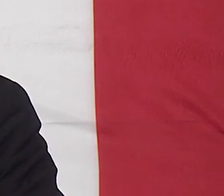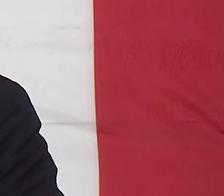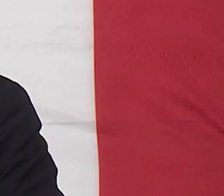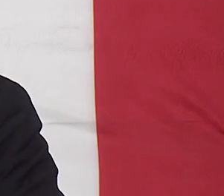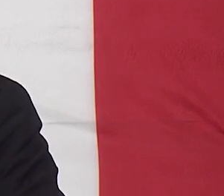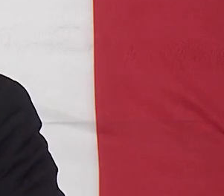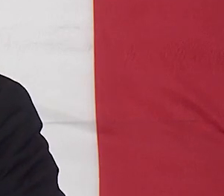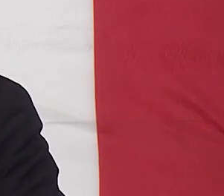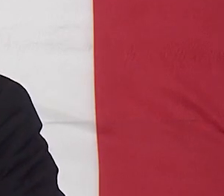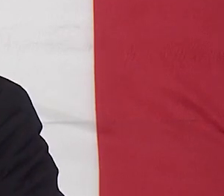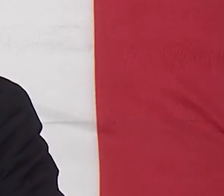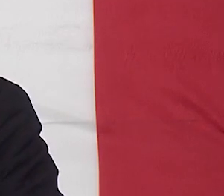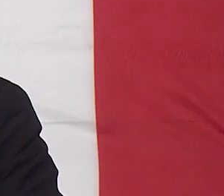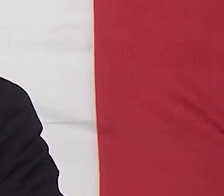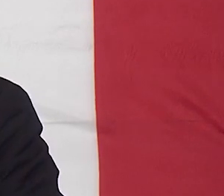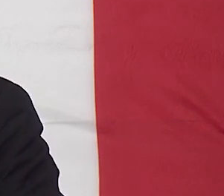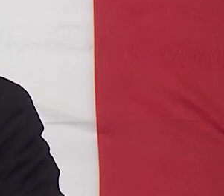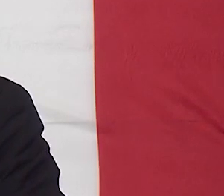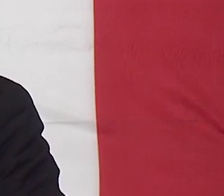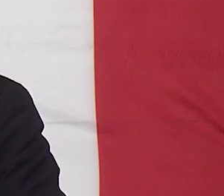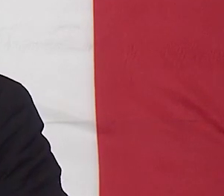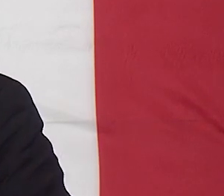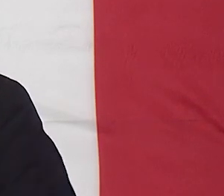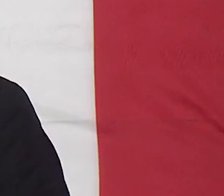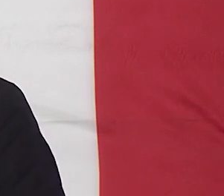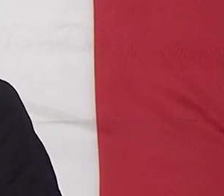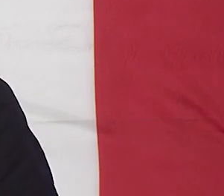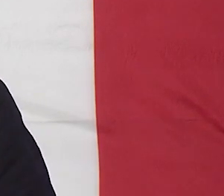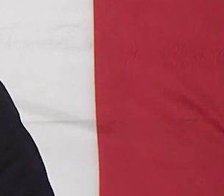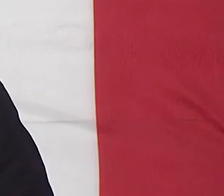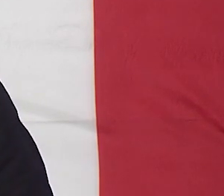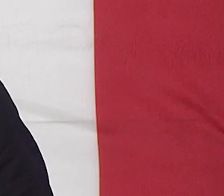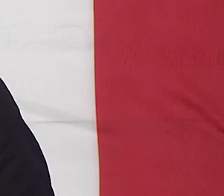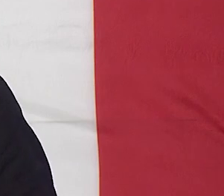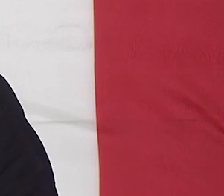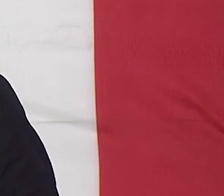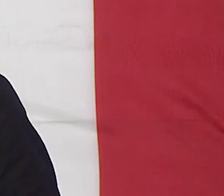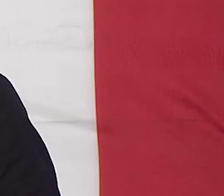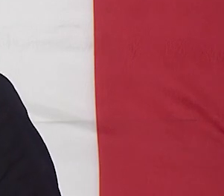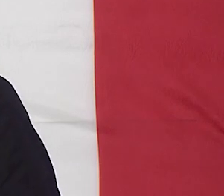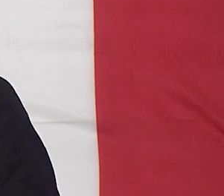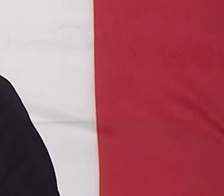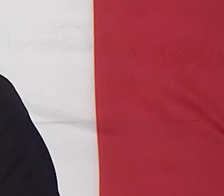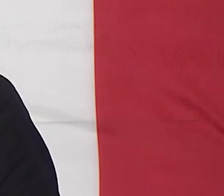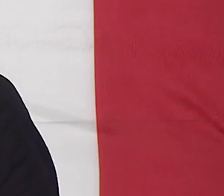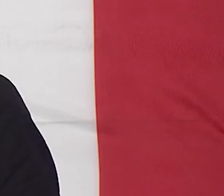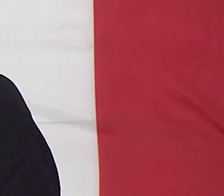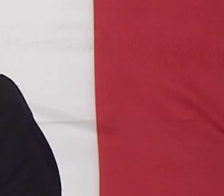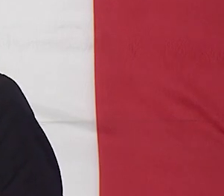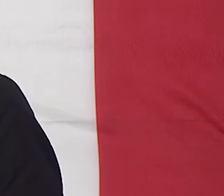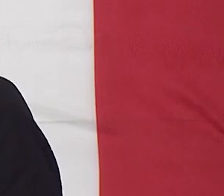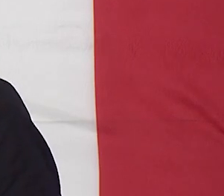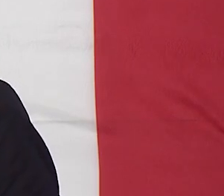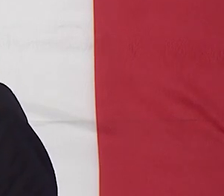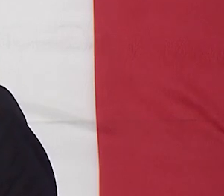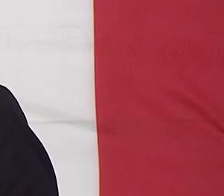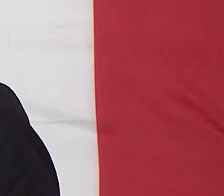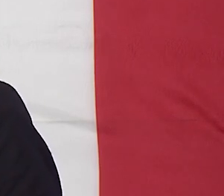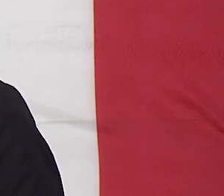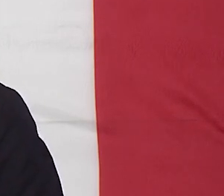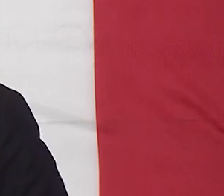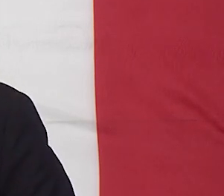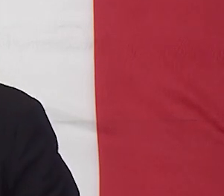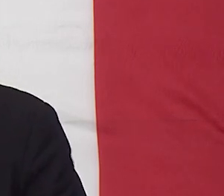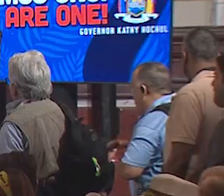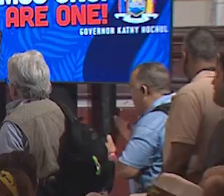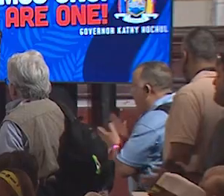sobre Jerusalén. May peace come to the world. Y que la paz sea sobre el mundo entero en el nombre de Jesús. We pray. Oramos. Amen. Amen.